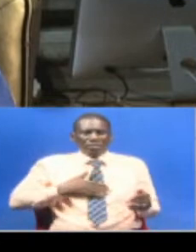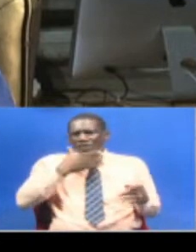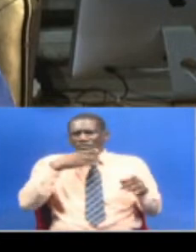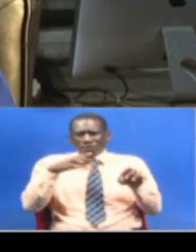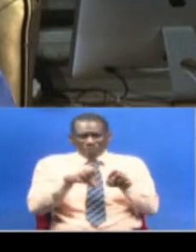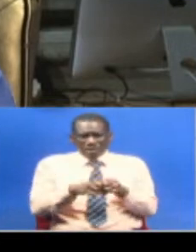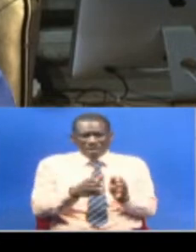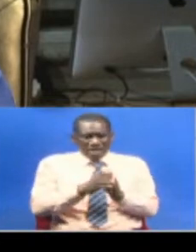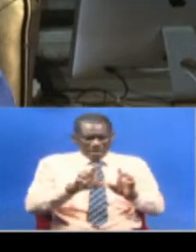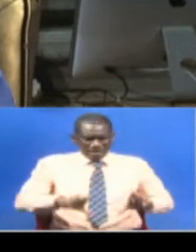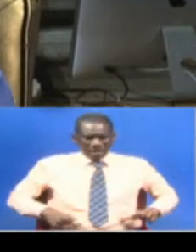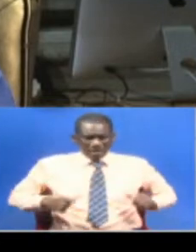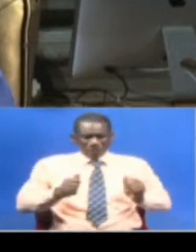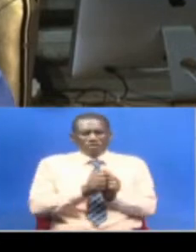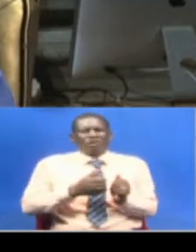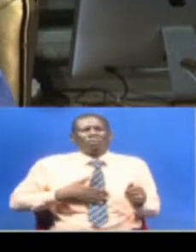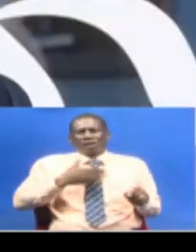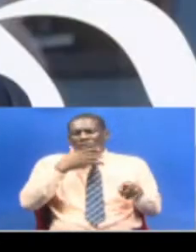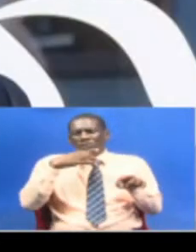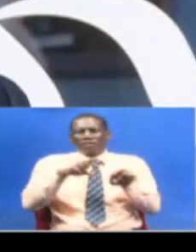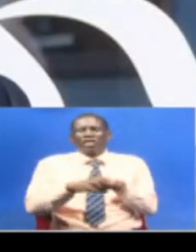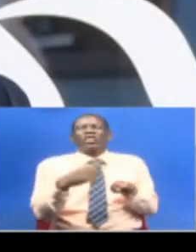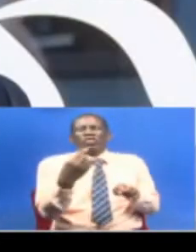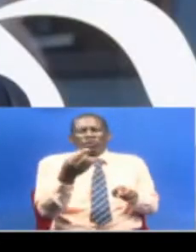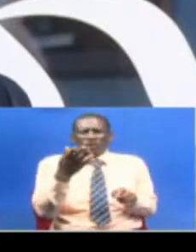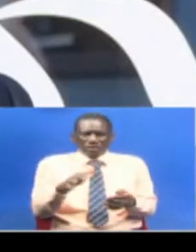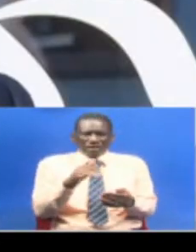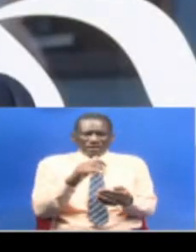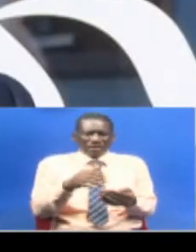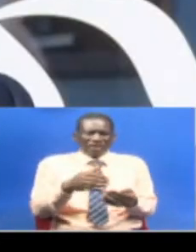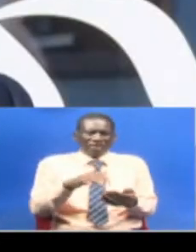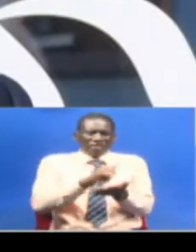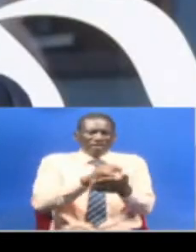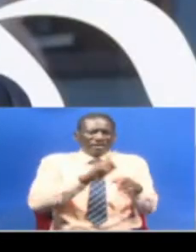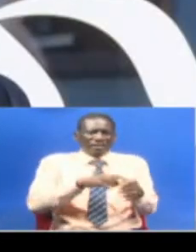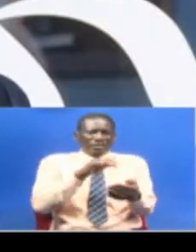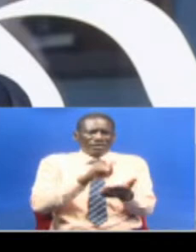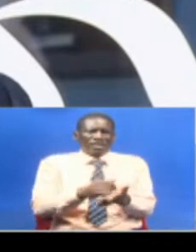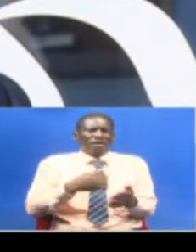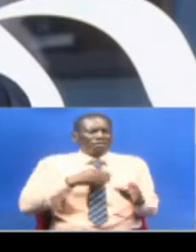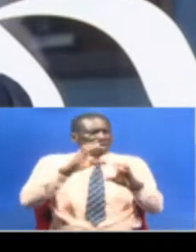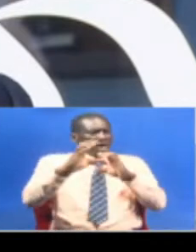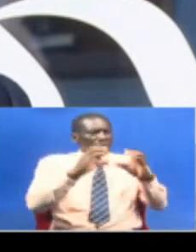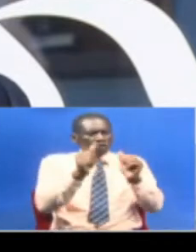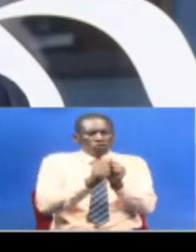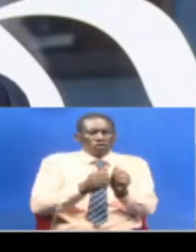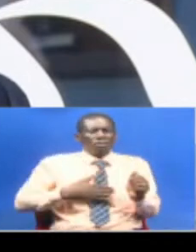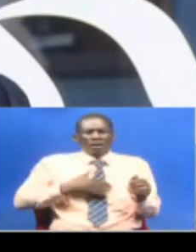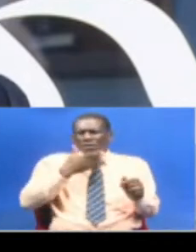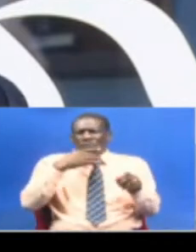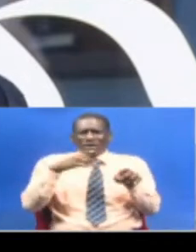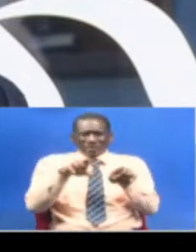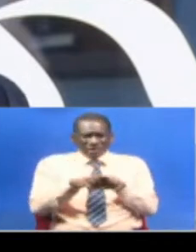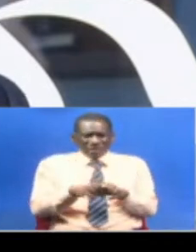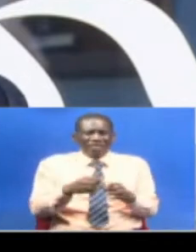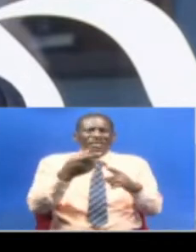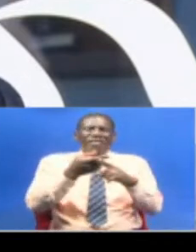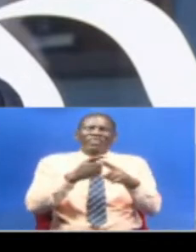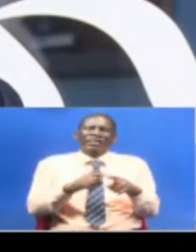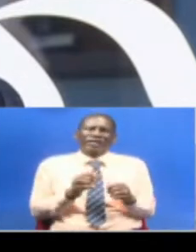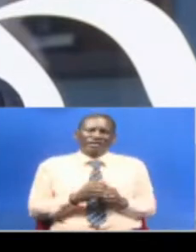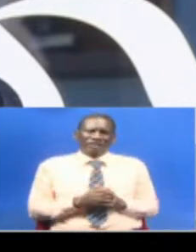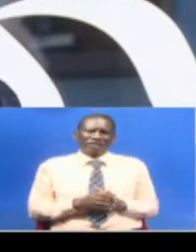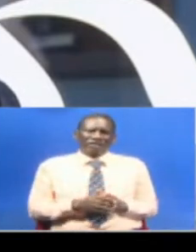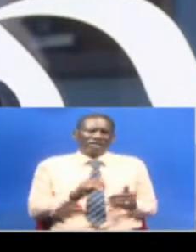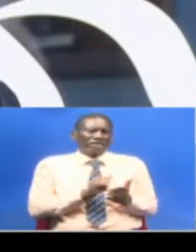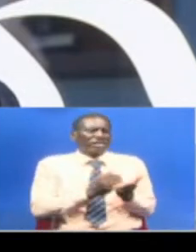stay with my brother, and the only thing then is that I am communicating with my brother, then that is